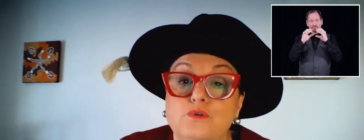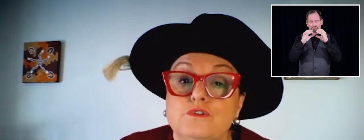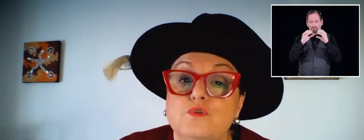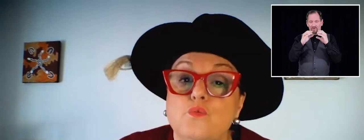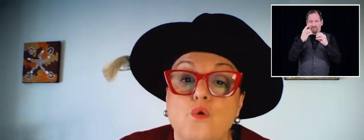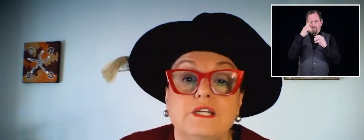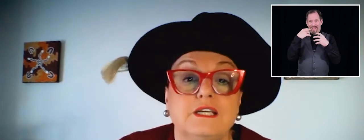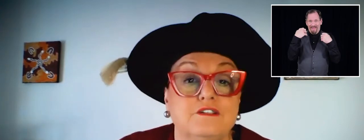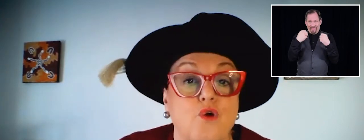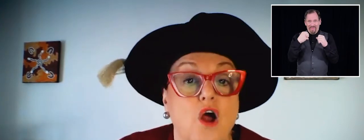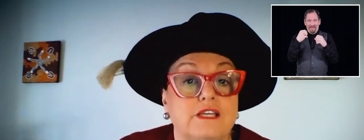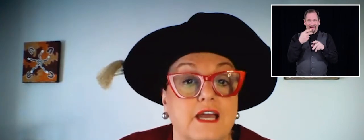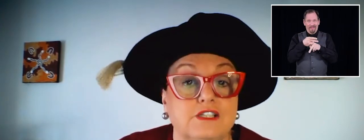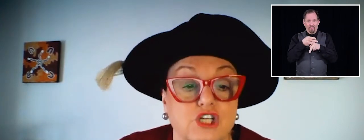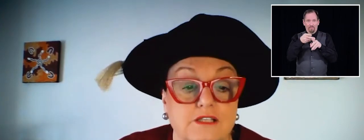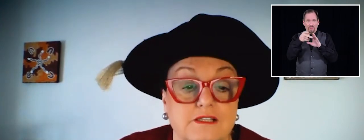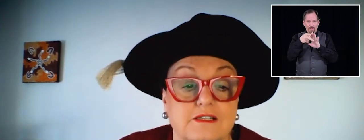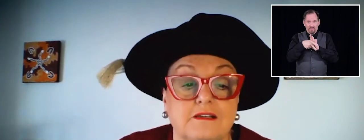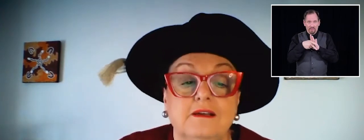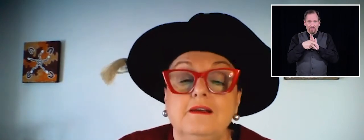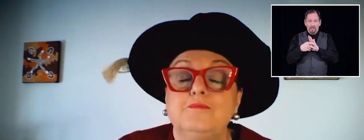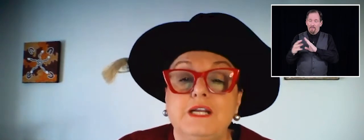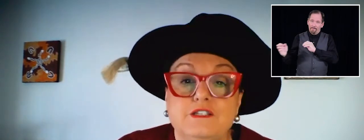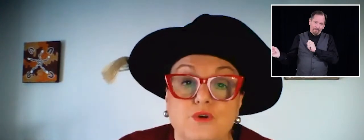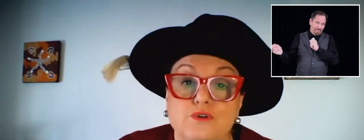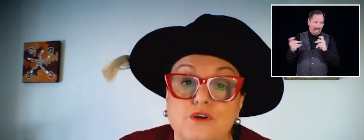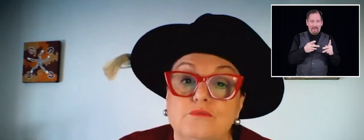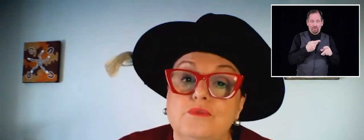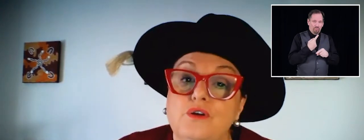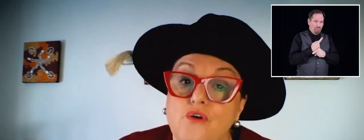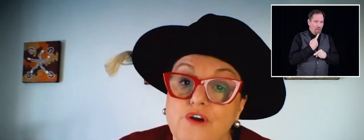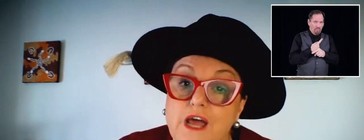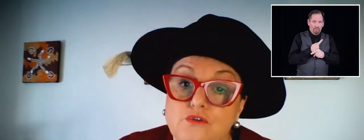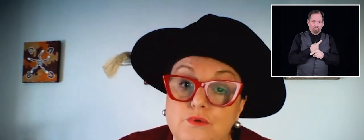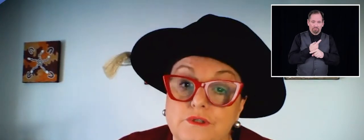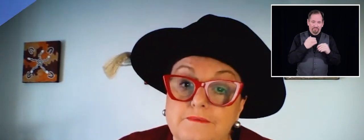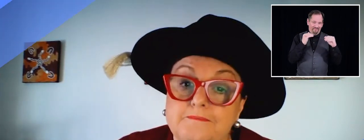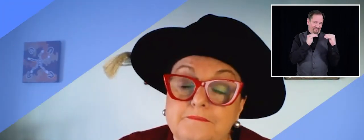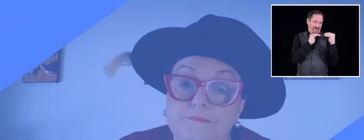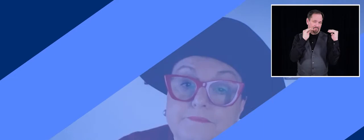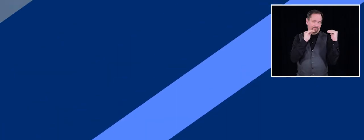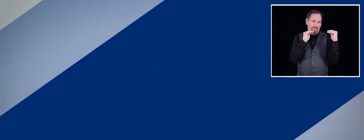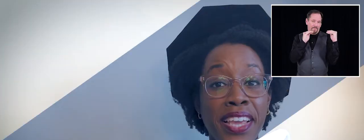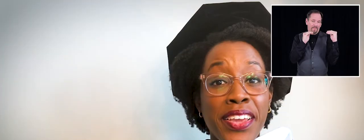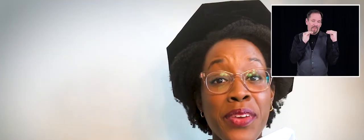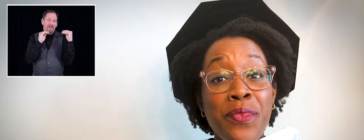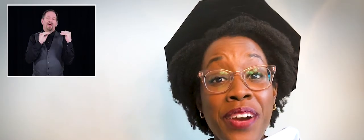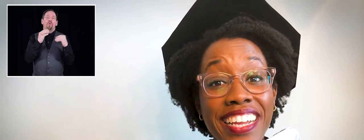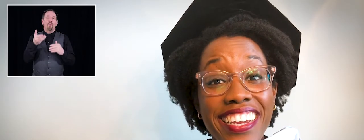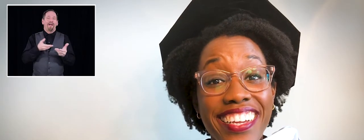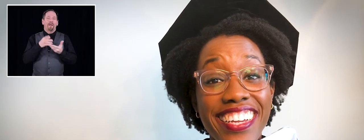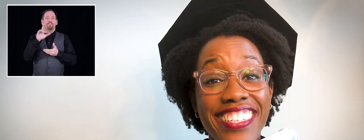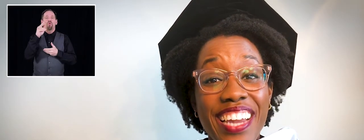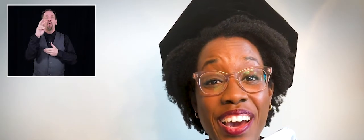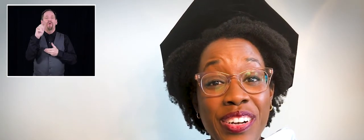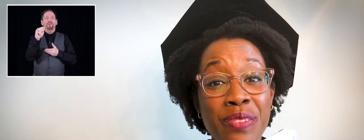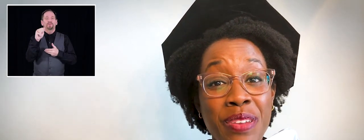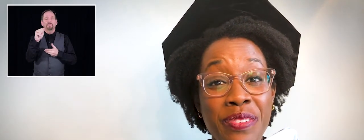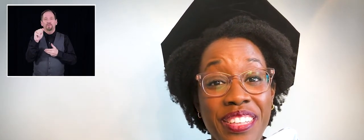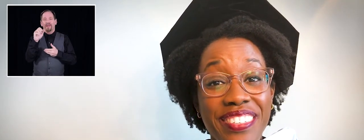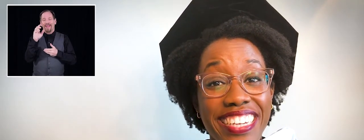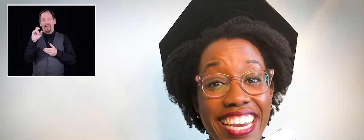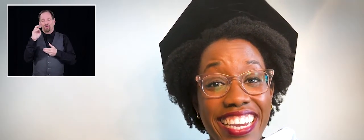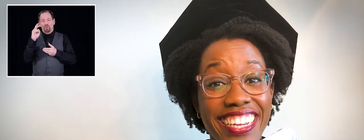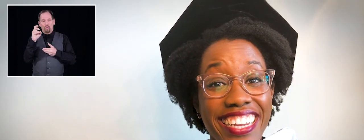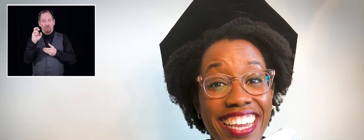back towards what is right and just. Please welcome Lauren Underwood. Good morning. It's an honor to